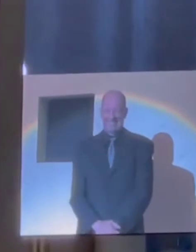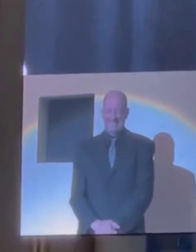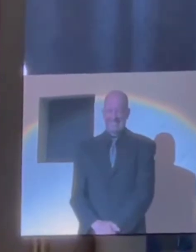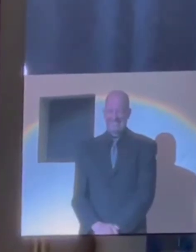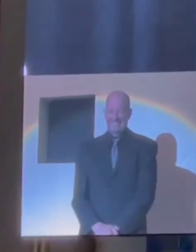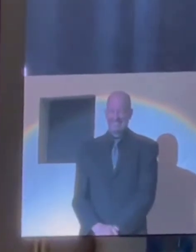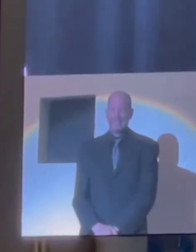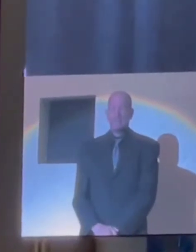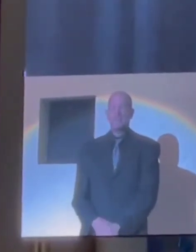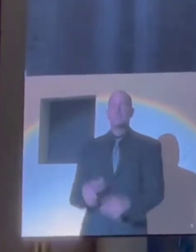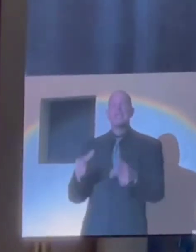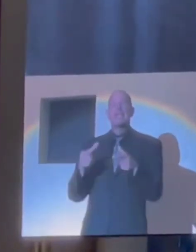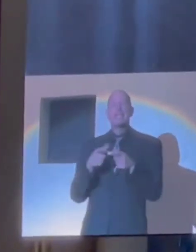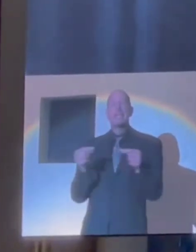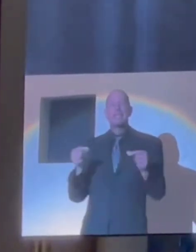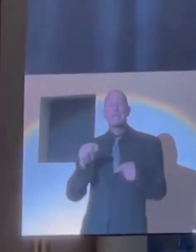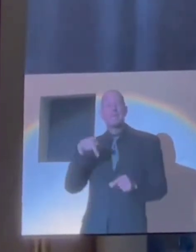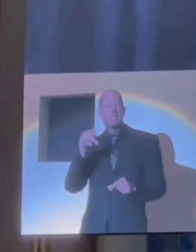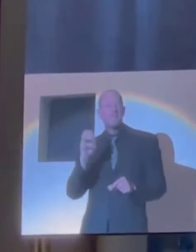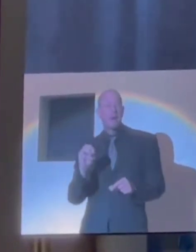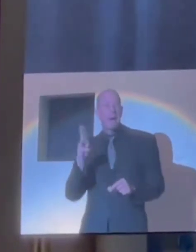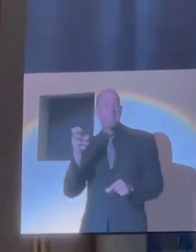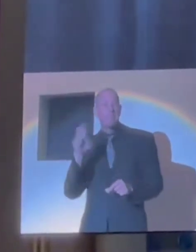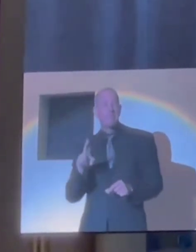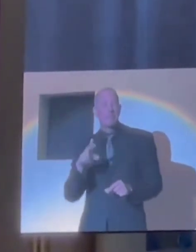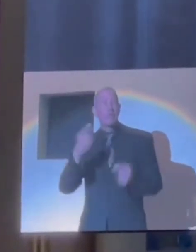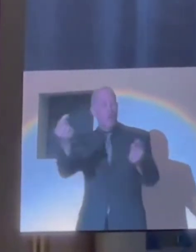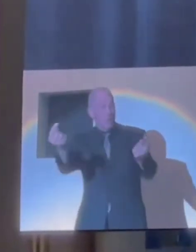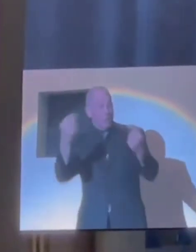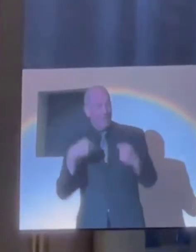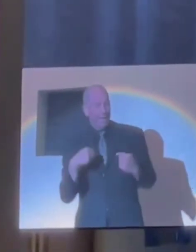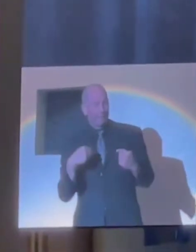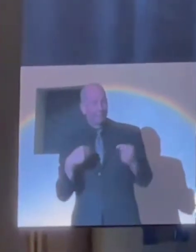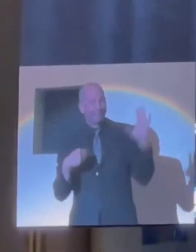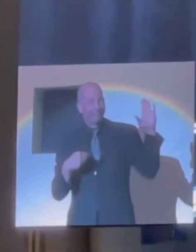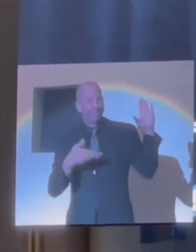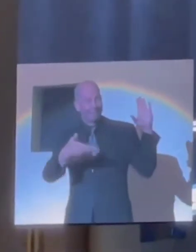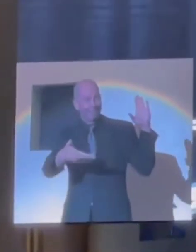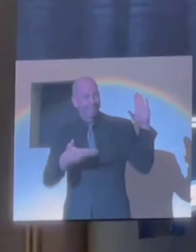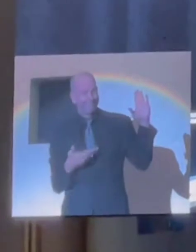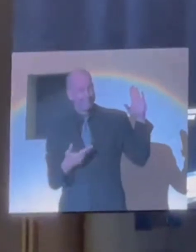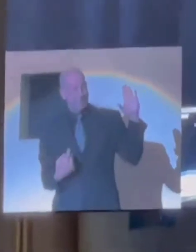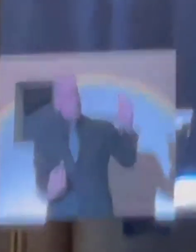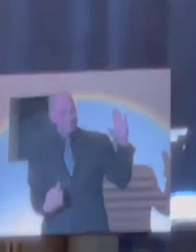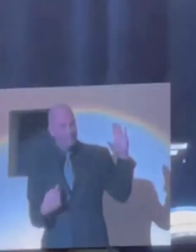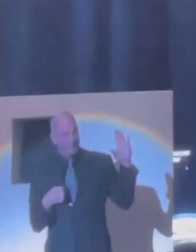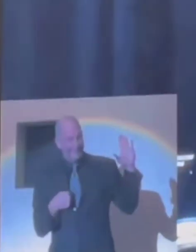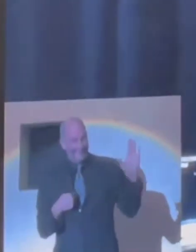When the Japanese Prime Minister came to town, I got it.